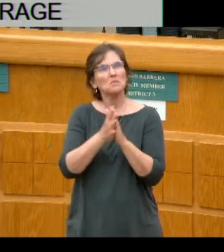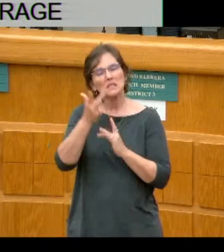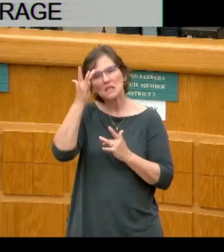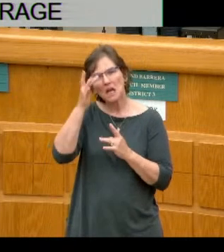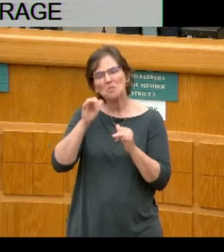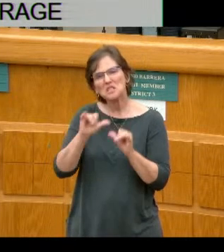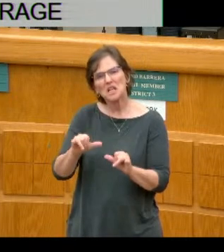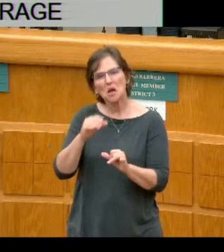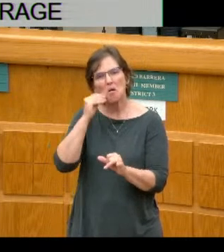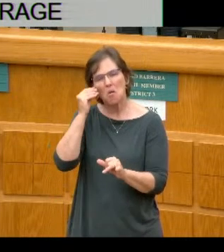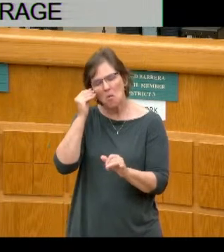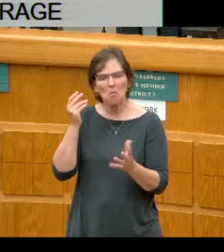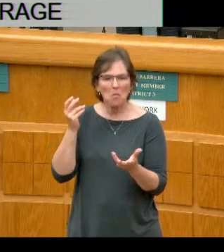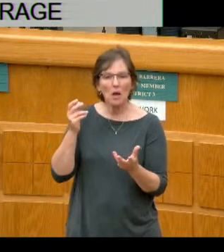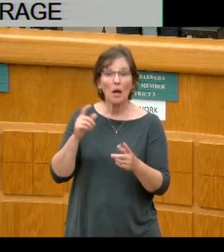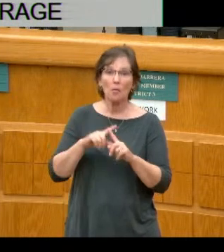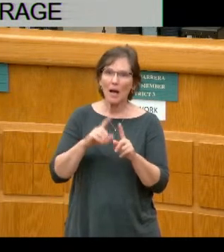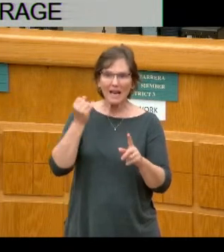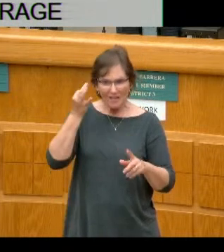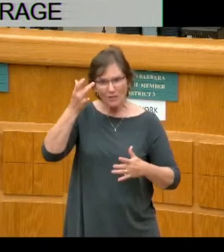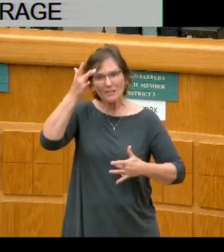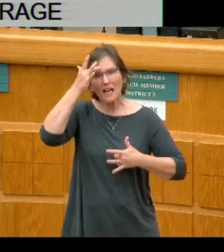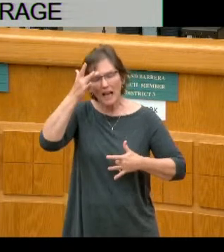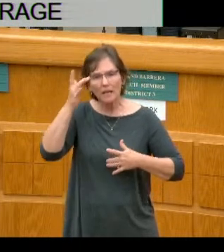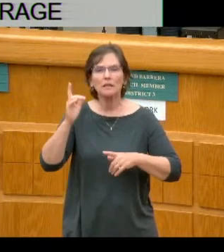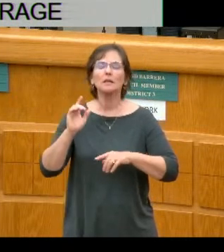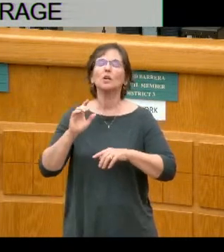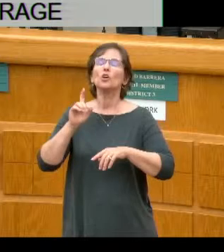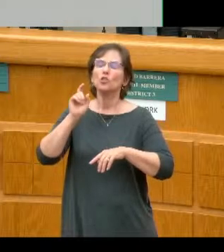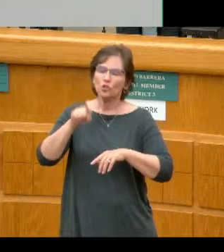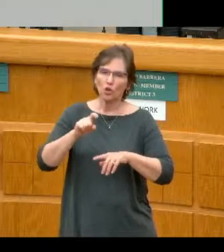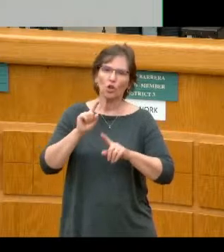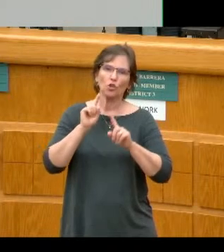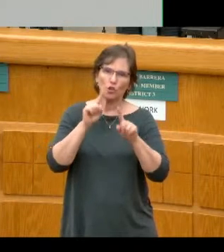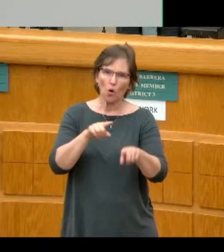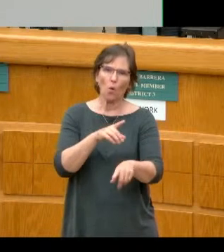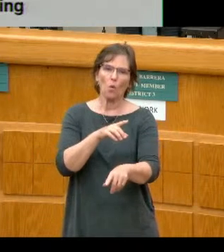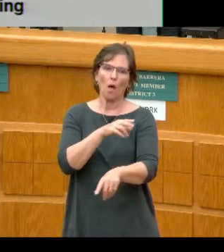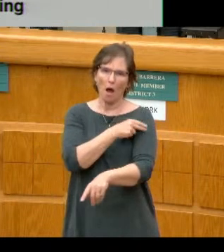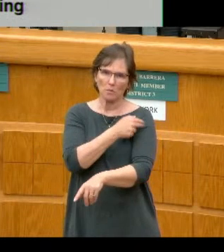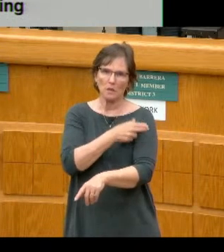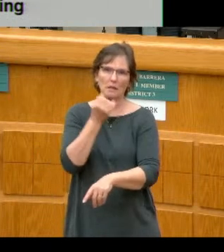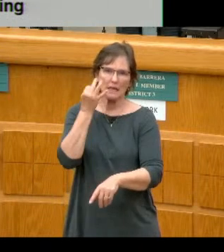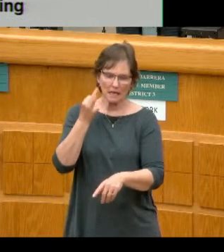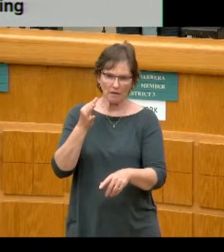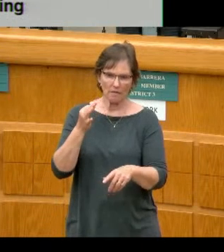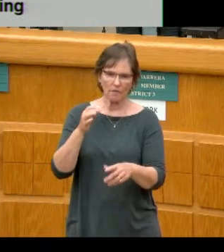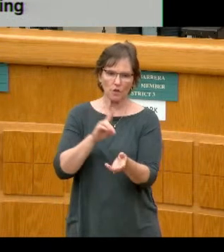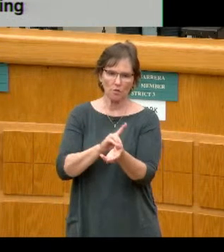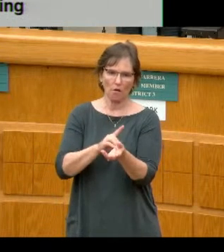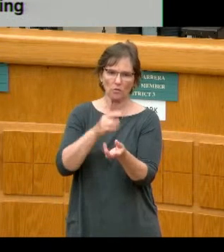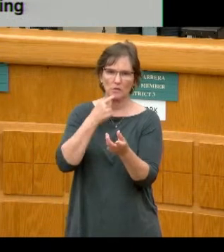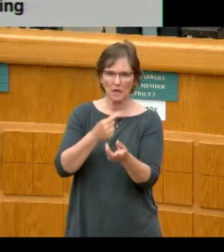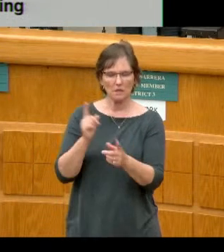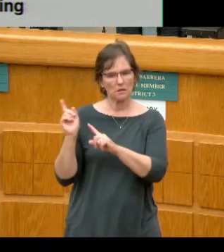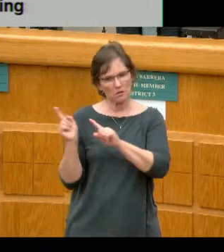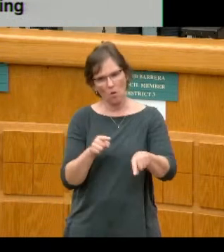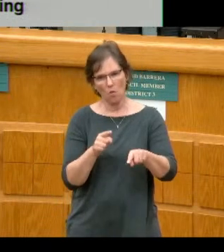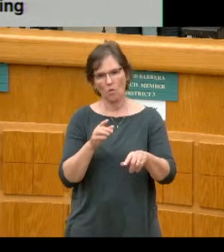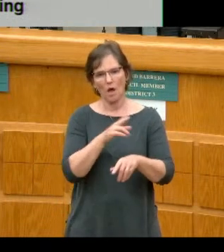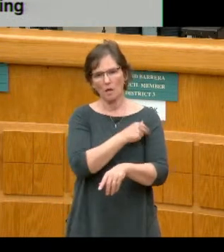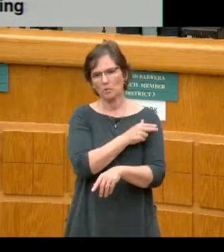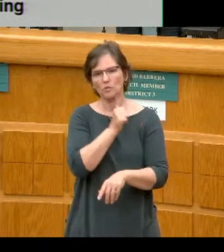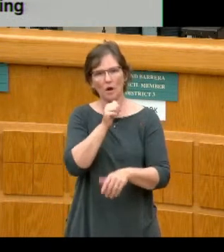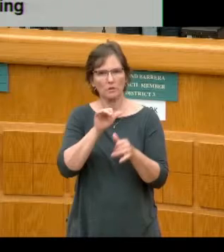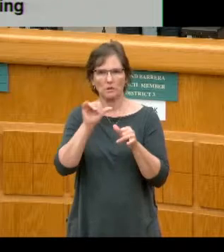susceptible to some of the worst outcomes, possibly because there might not be as much hospital care near you, or